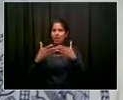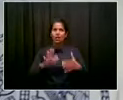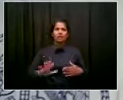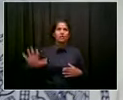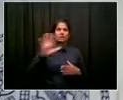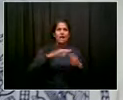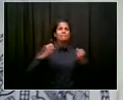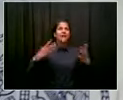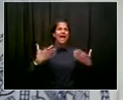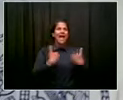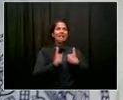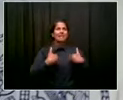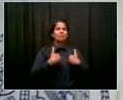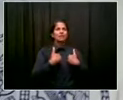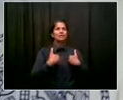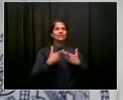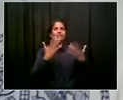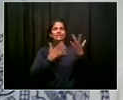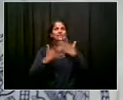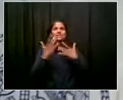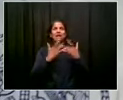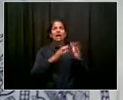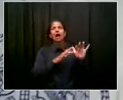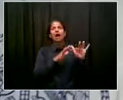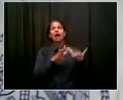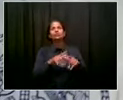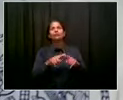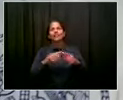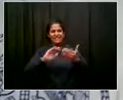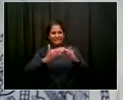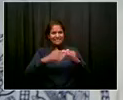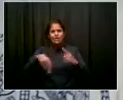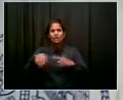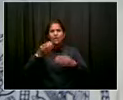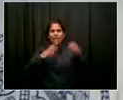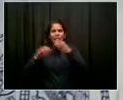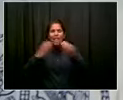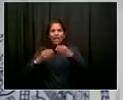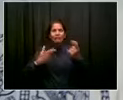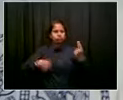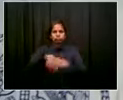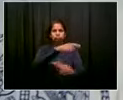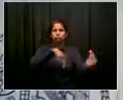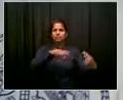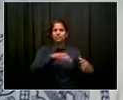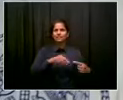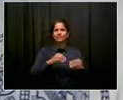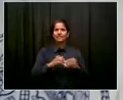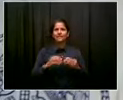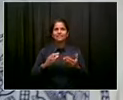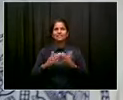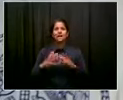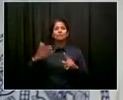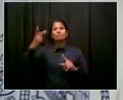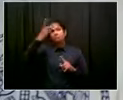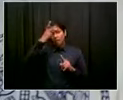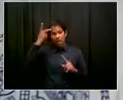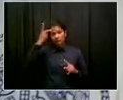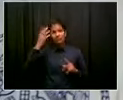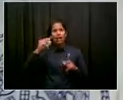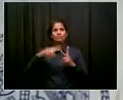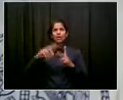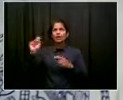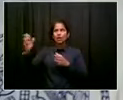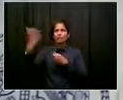the parks department plays a role as pca plays a role there's different elements to the equation we're going to keep uh working on our tactics to get it